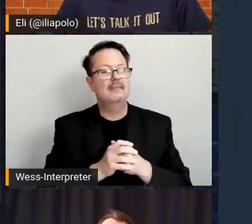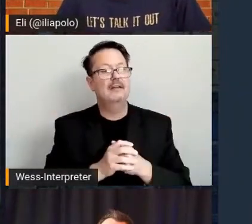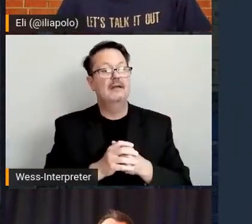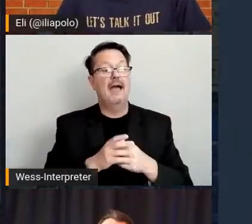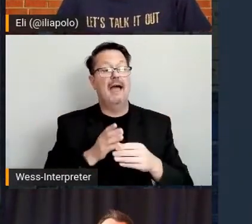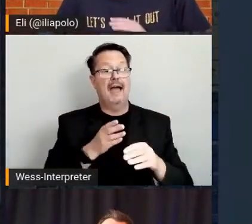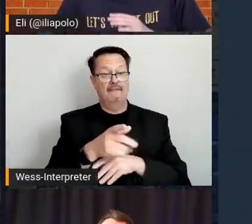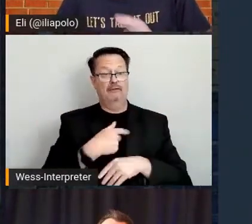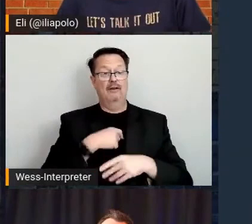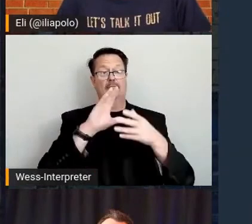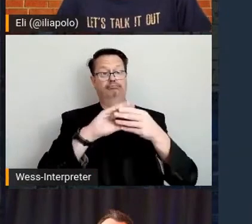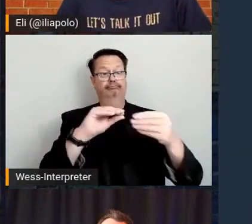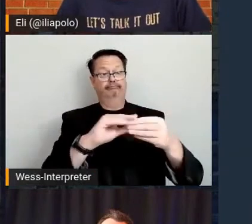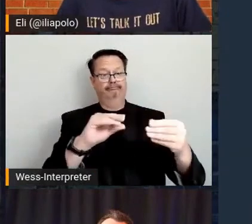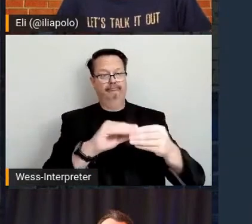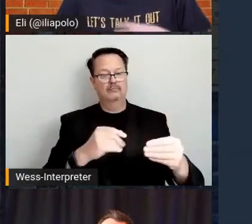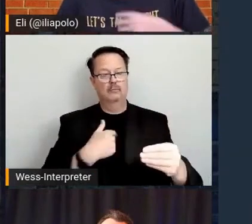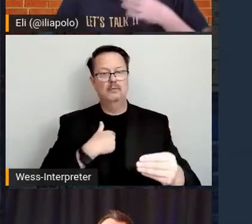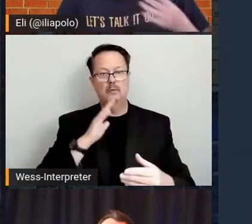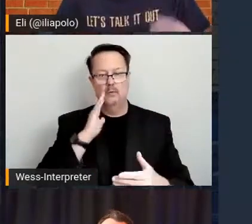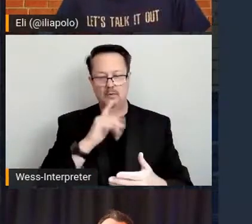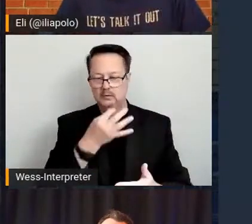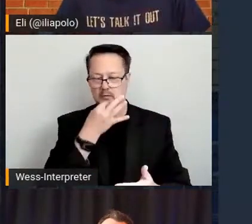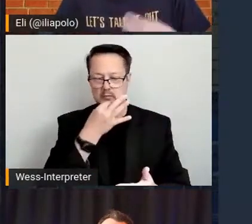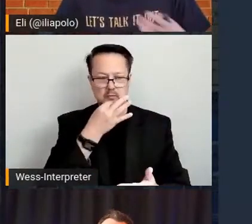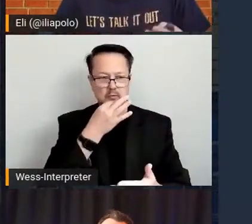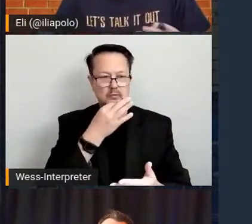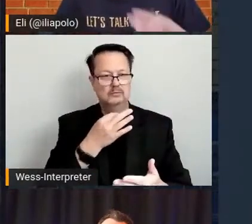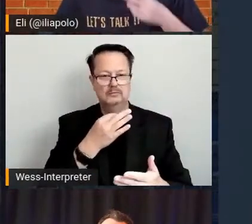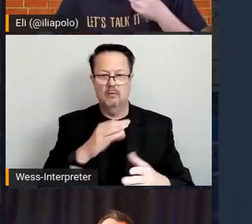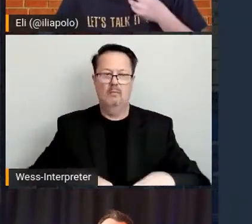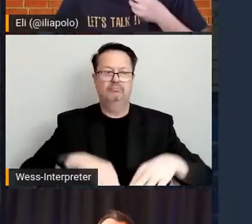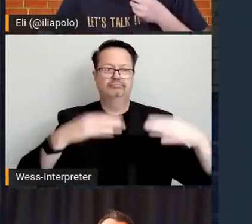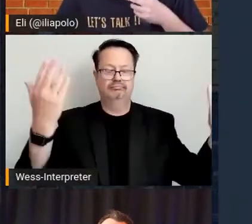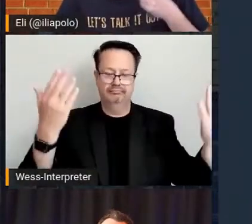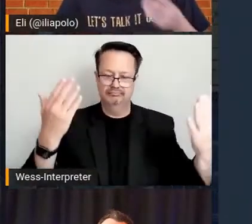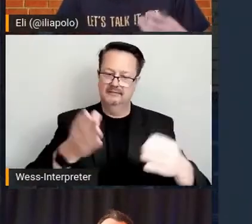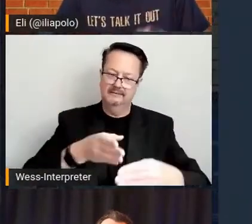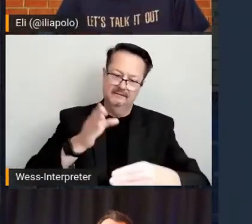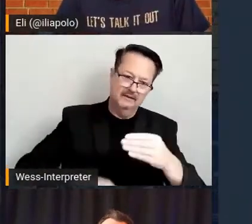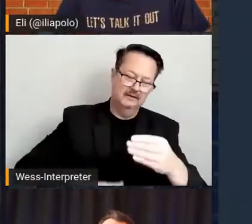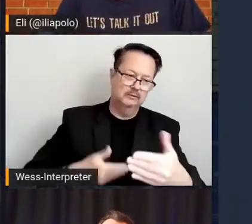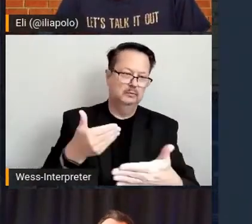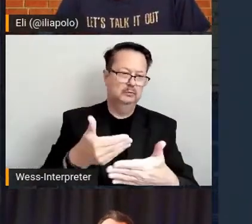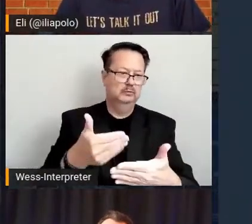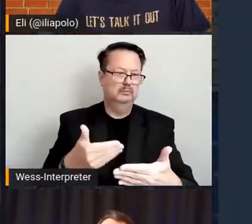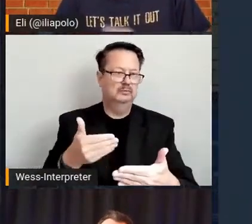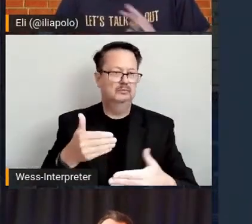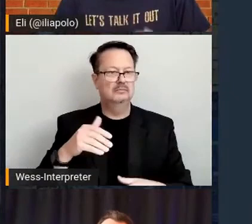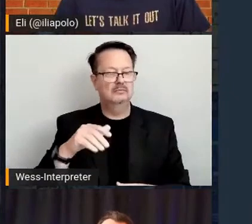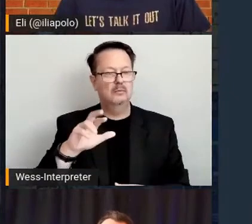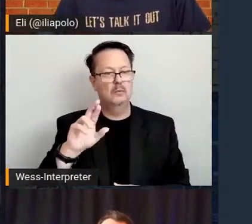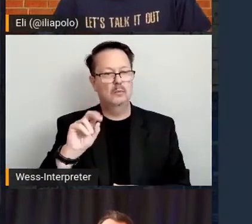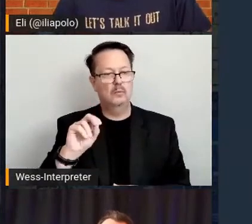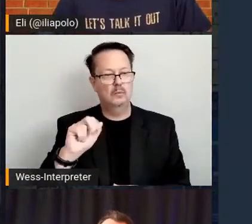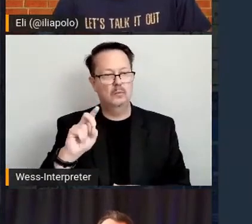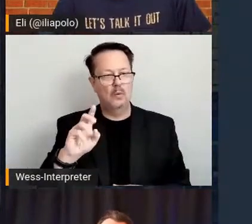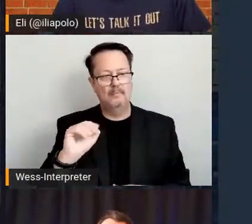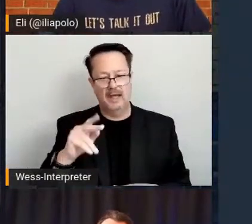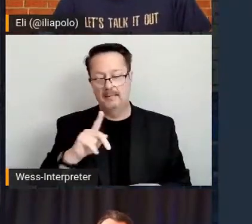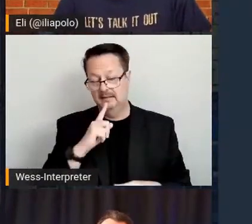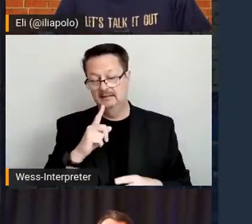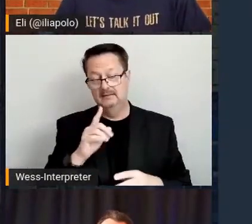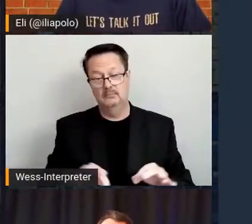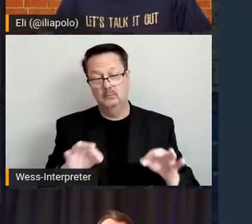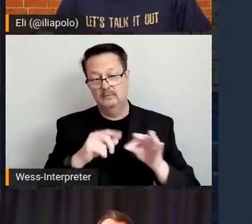totally intend on graduating CDK8s Plus in the near-term roadmap. This is very important to us, and we're very eager for any